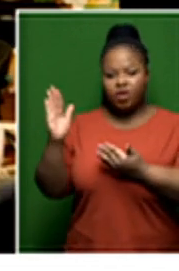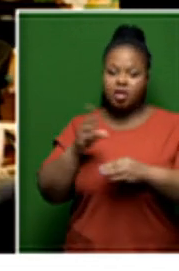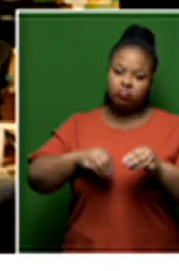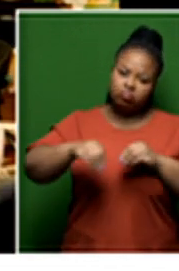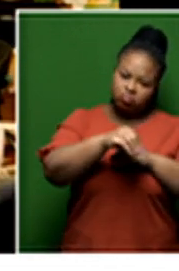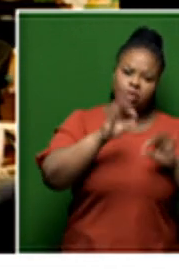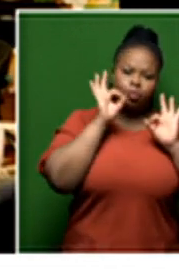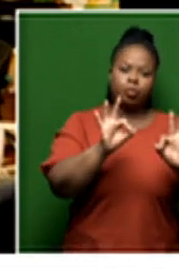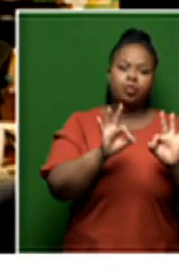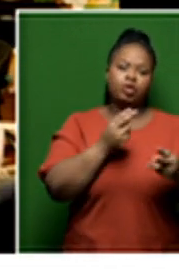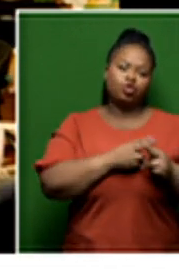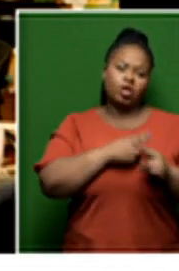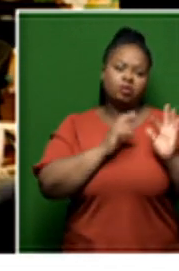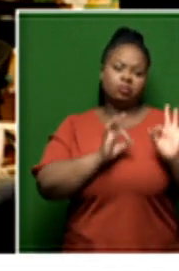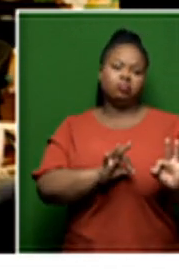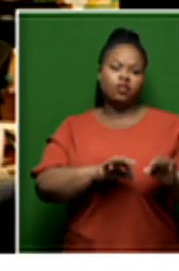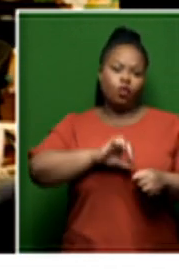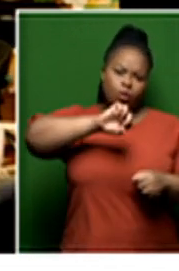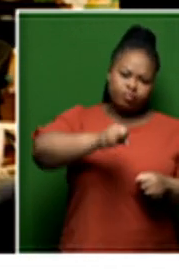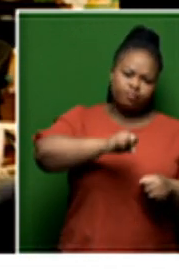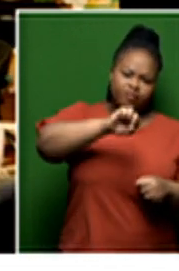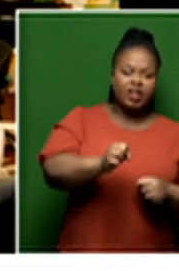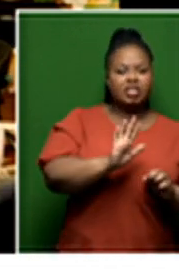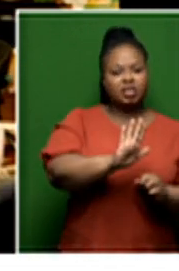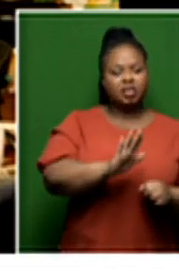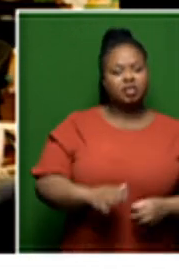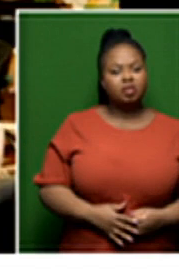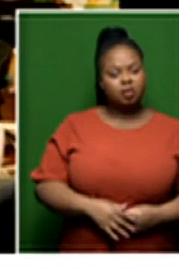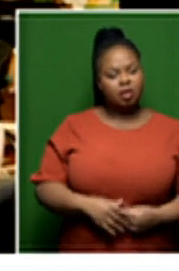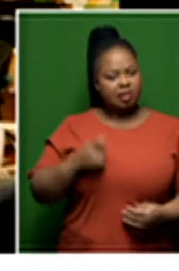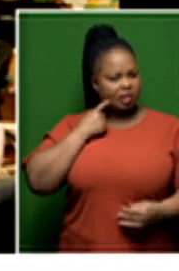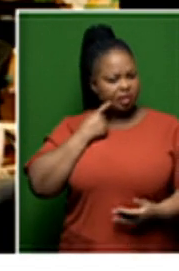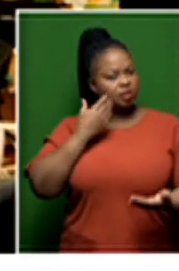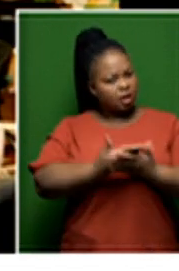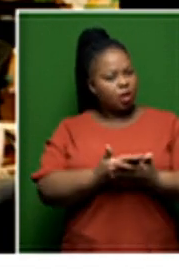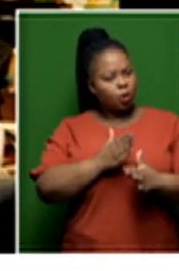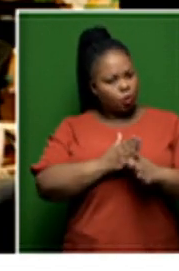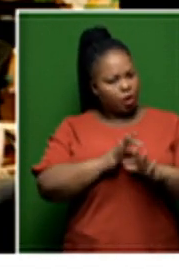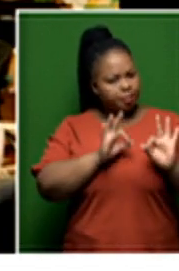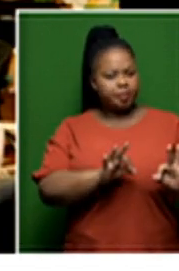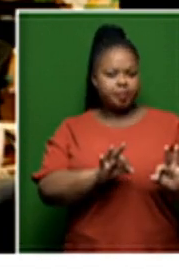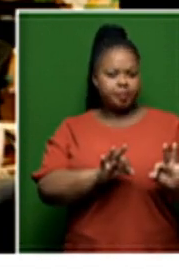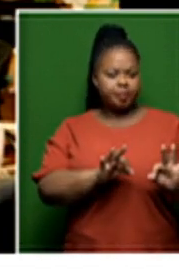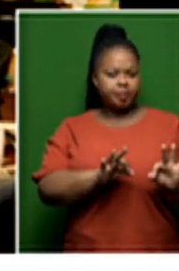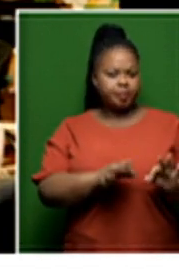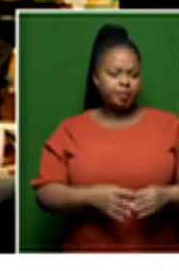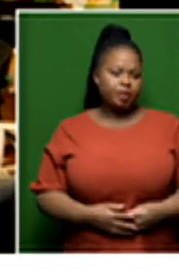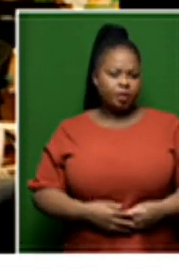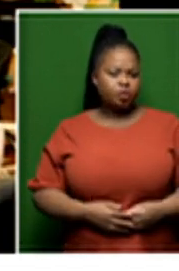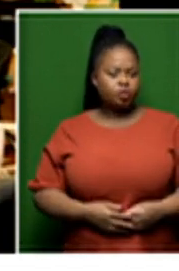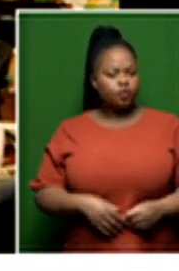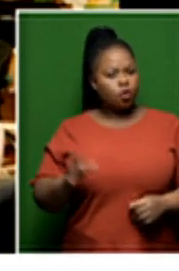appropriate infrastructure for sanitation that is conducive and relevant